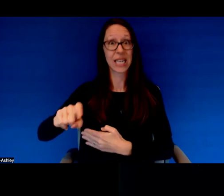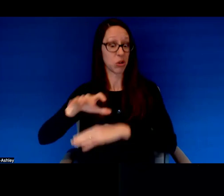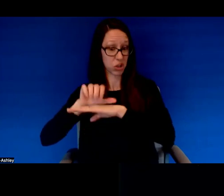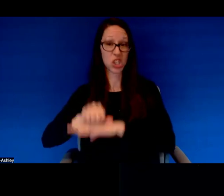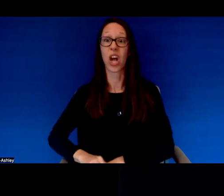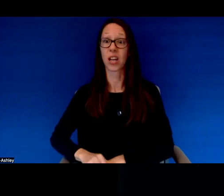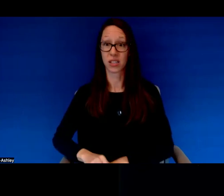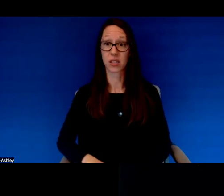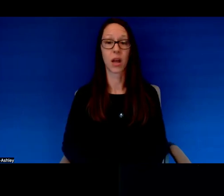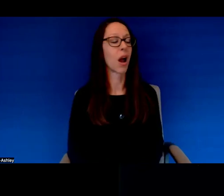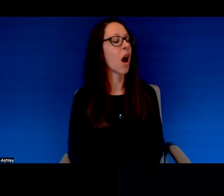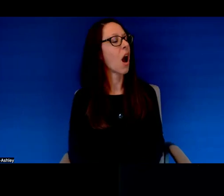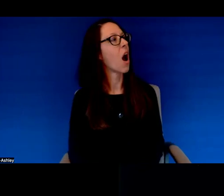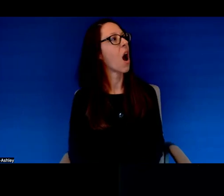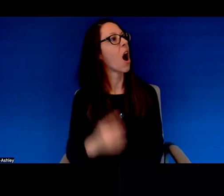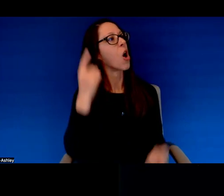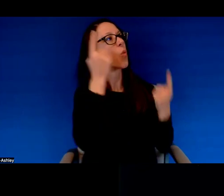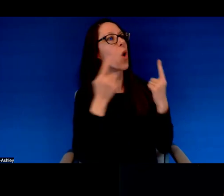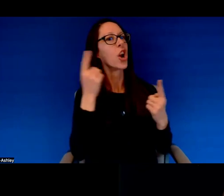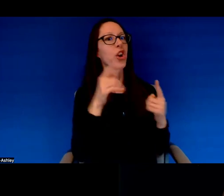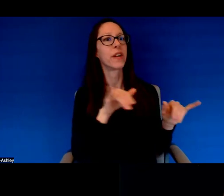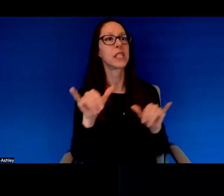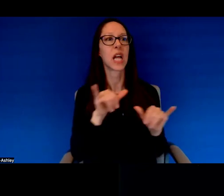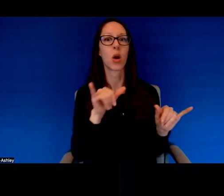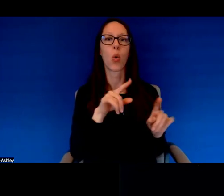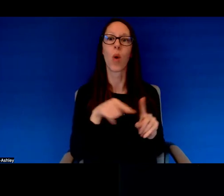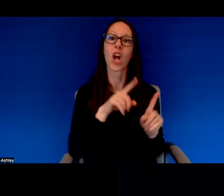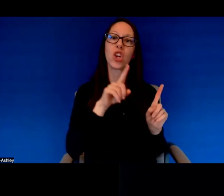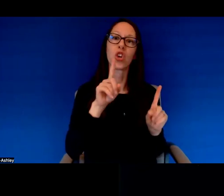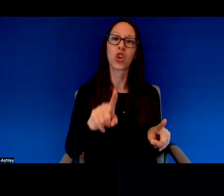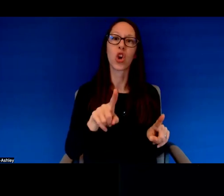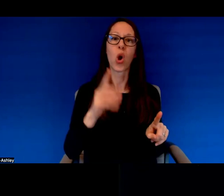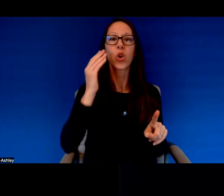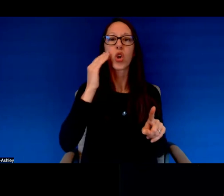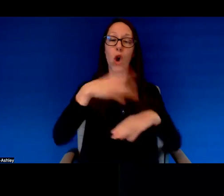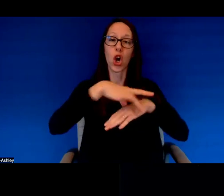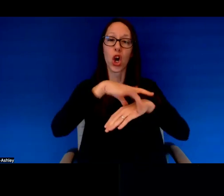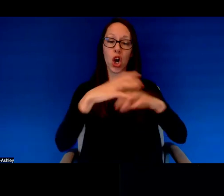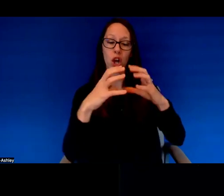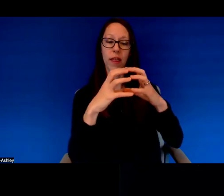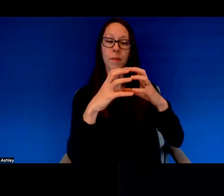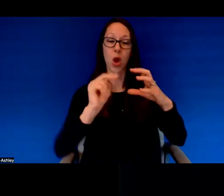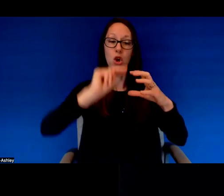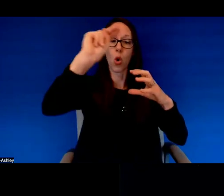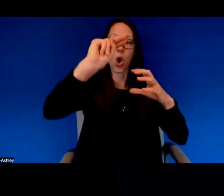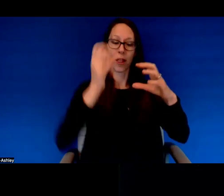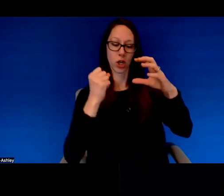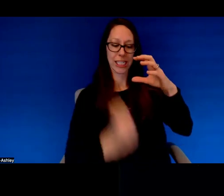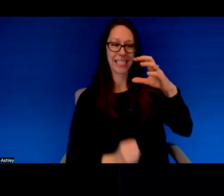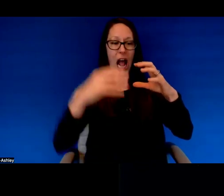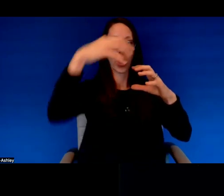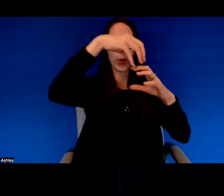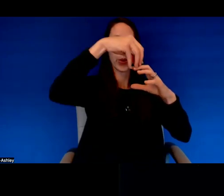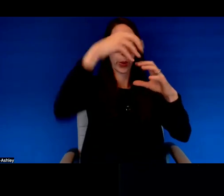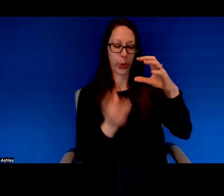I wonder if it's kind of like when you go to these places near the poles where it's like light for weeks,